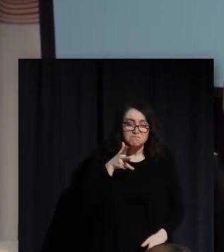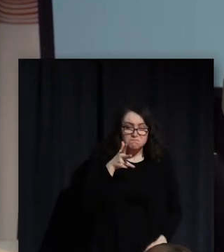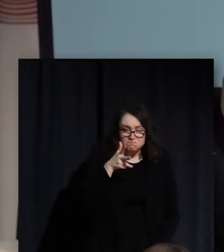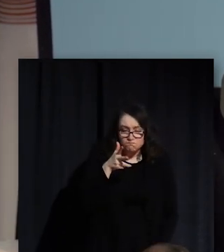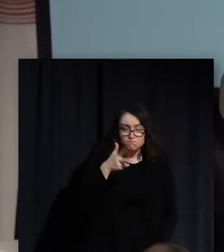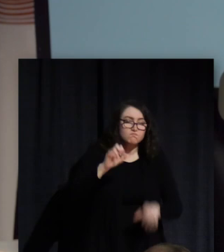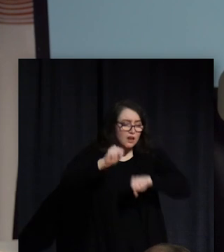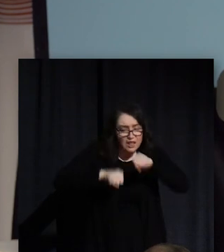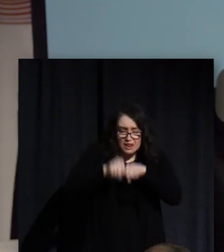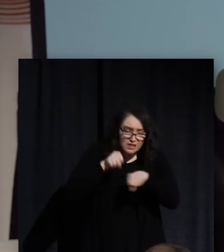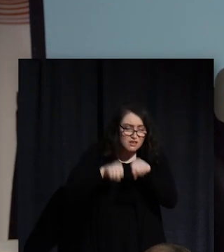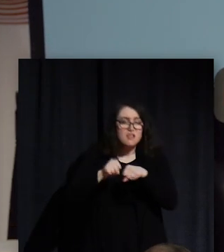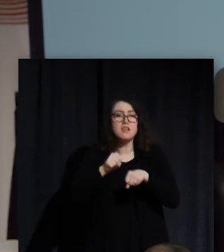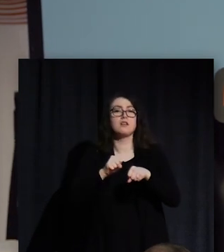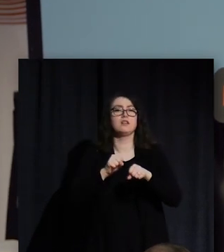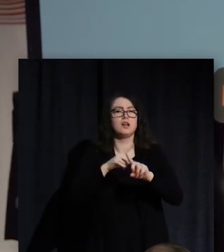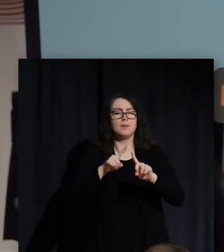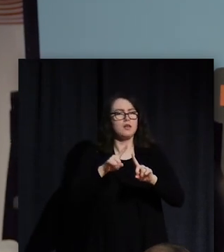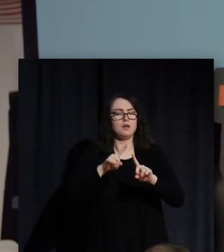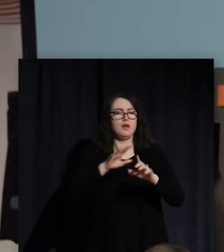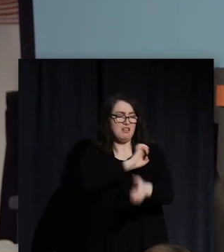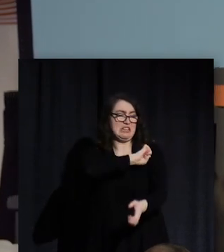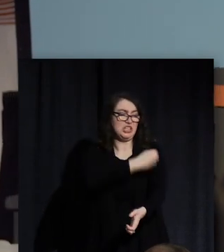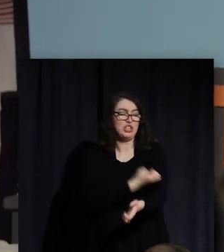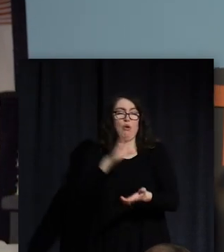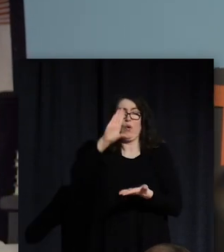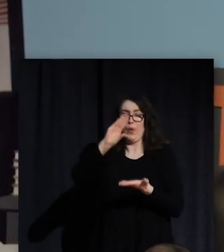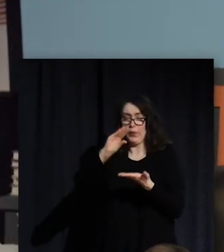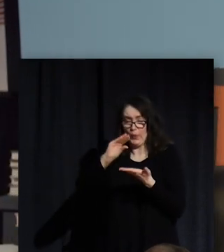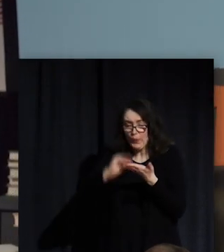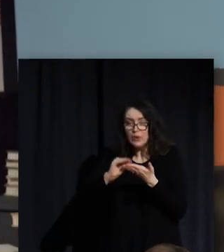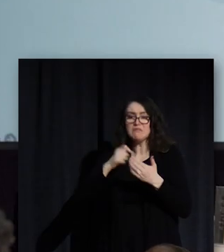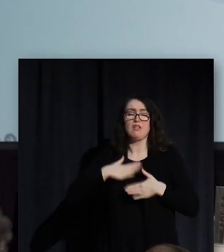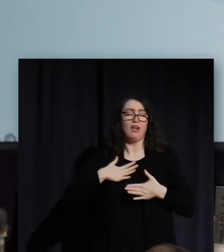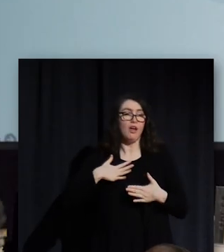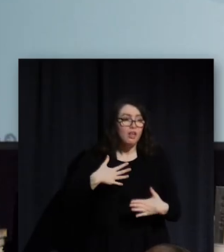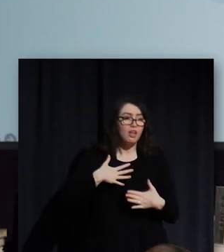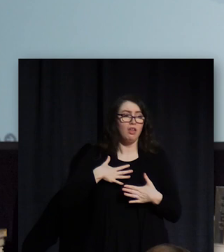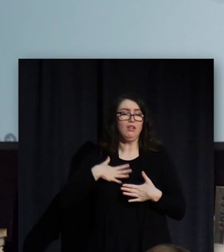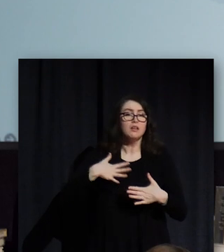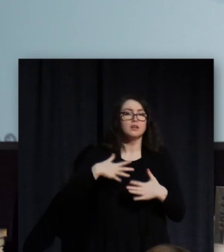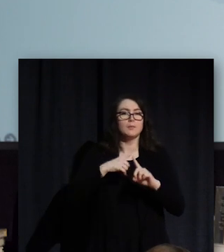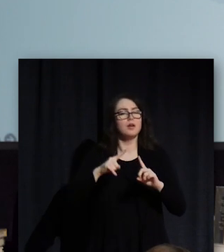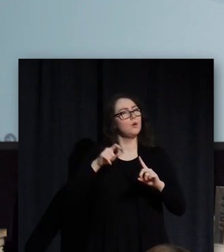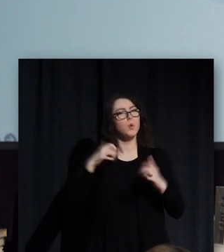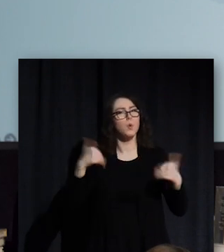and harder. I know I can't keep this up. I'm breathing like a train engine, but I don't care. This is my